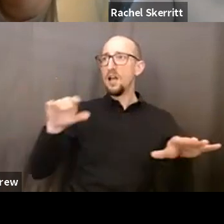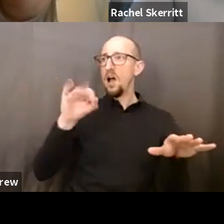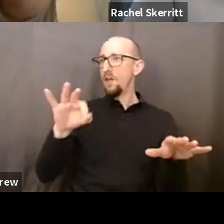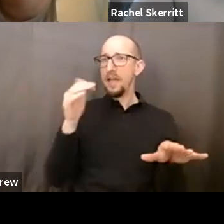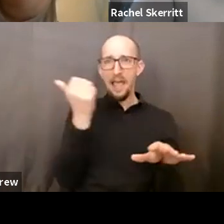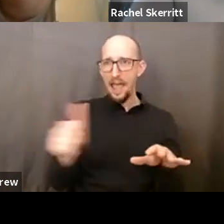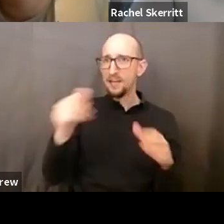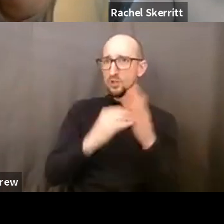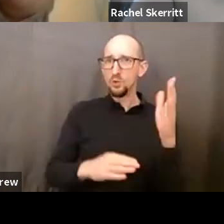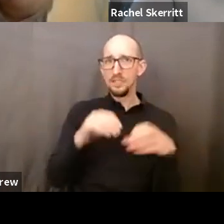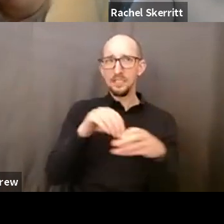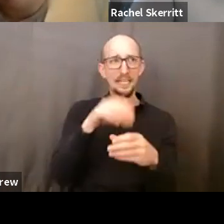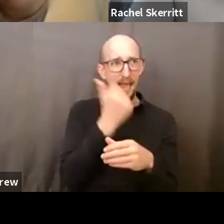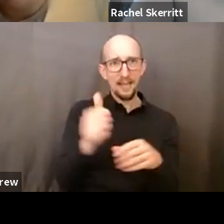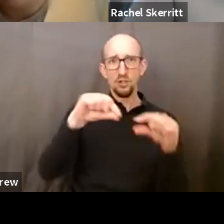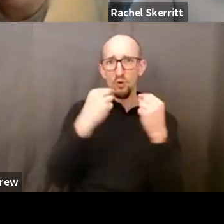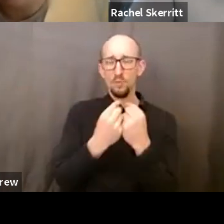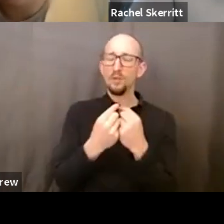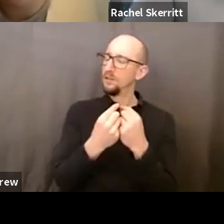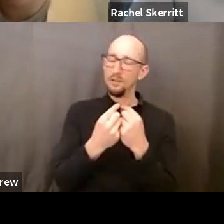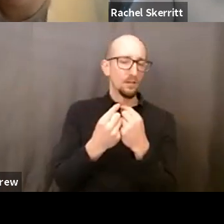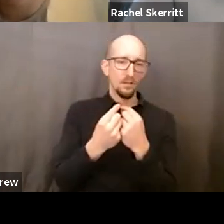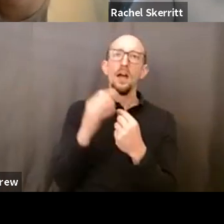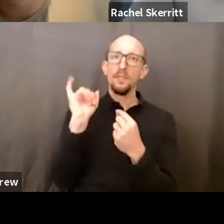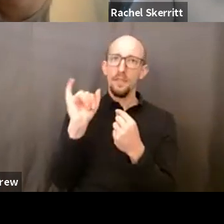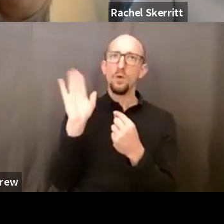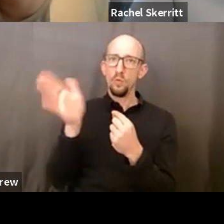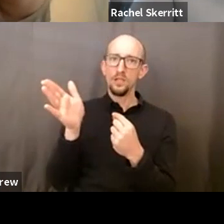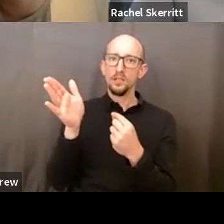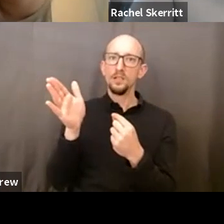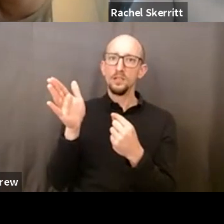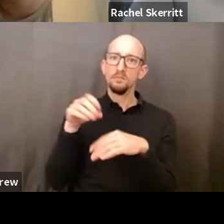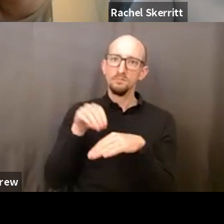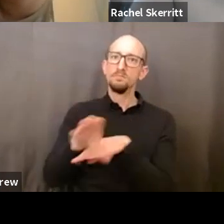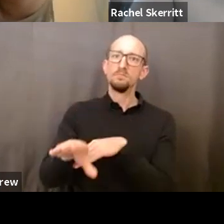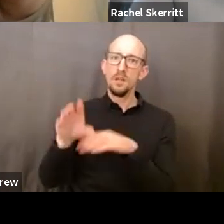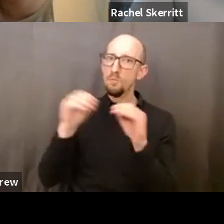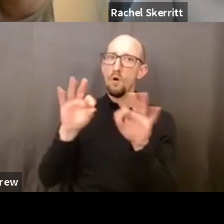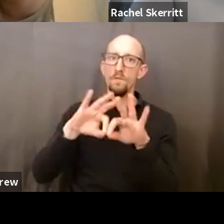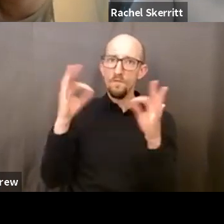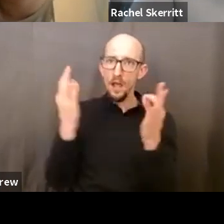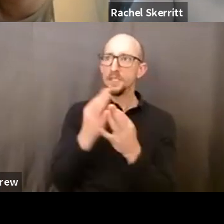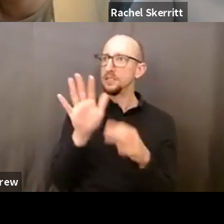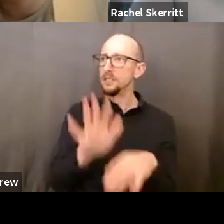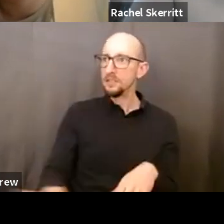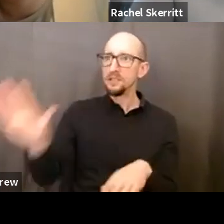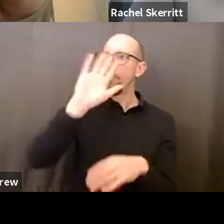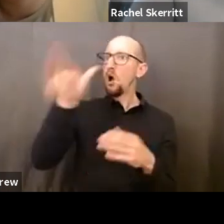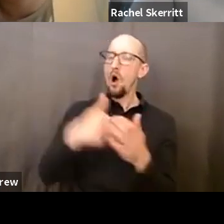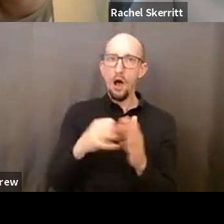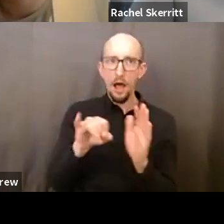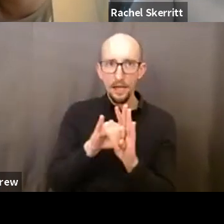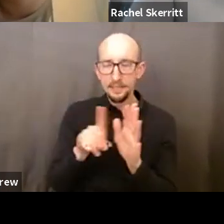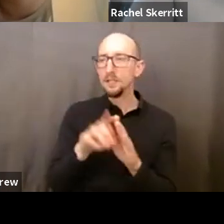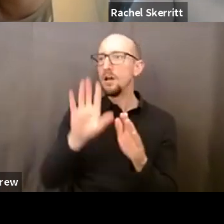group serves to make more families in Boston of all identities, backgrounds, and